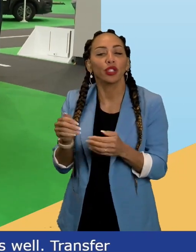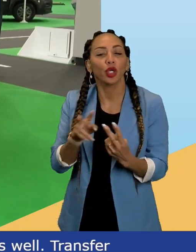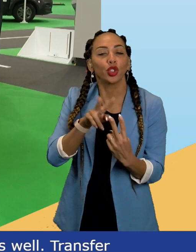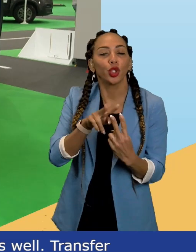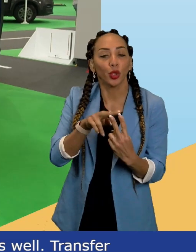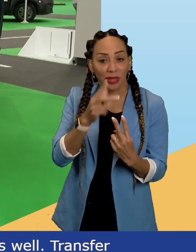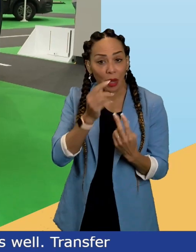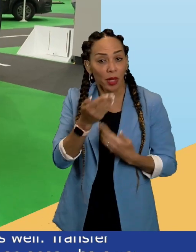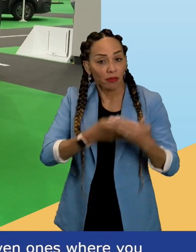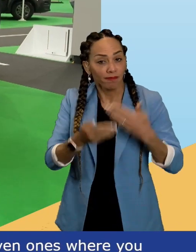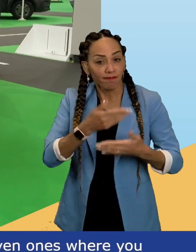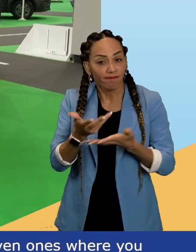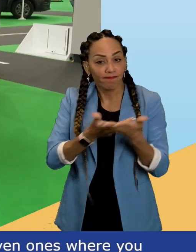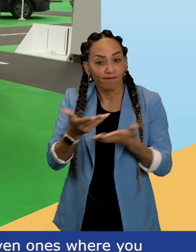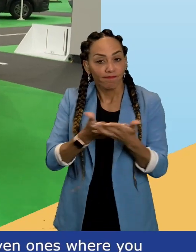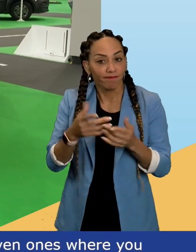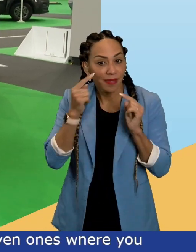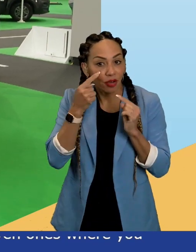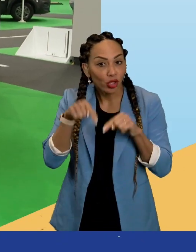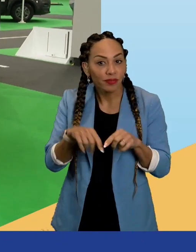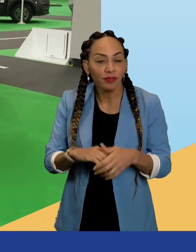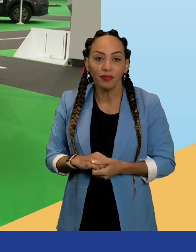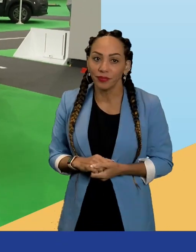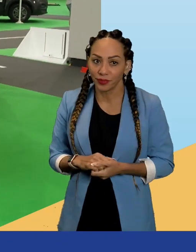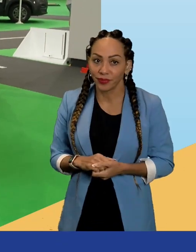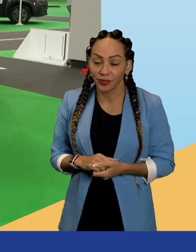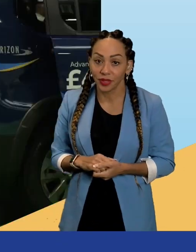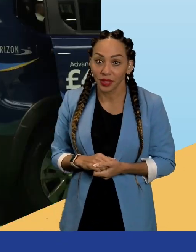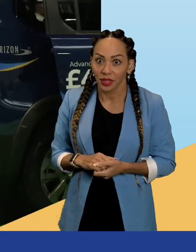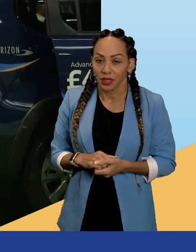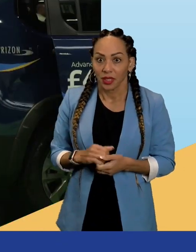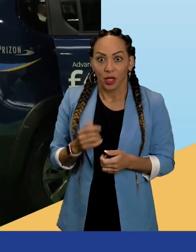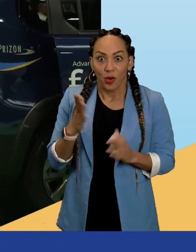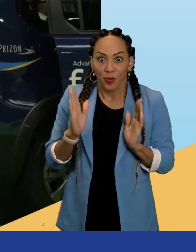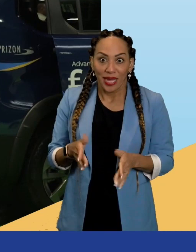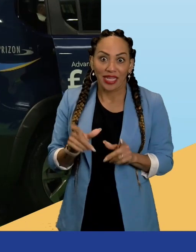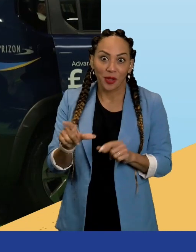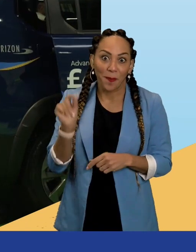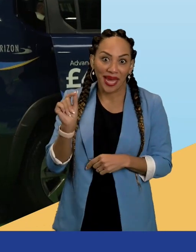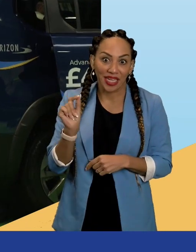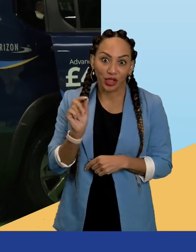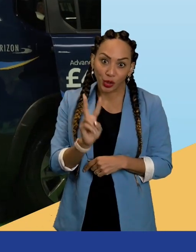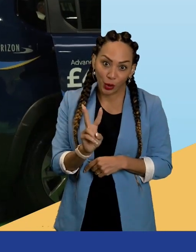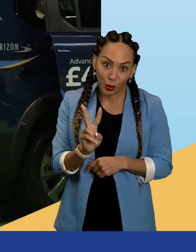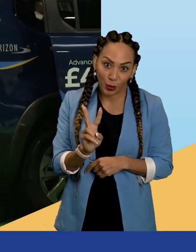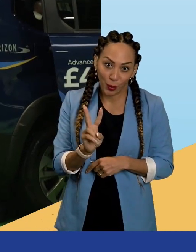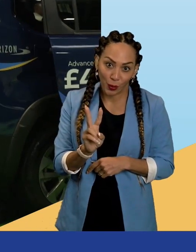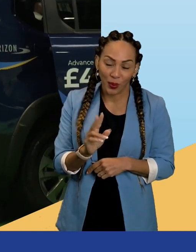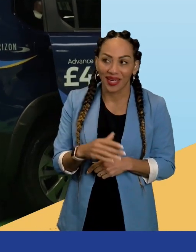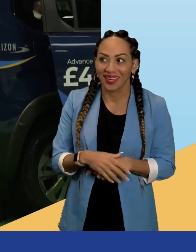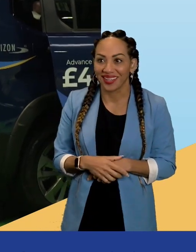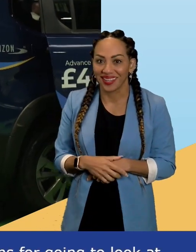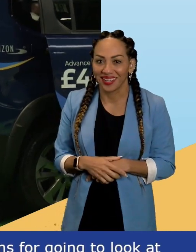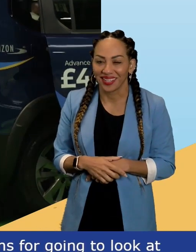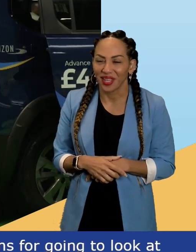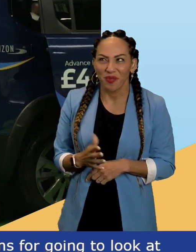those and then take a look? Yeah, do you know what, it's difficult because we had to choose two to talk about. And by doing that, we don't want to make it look like we've got